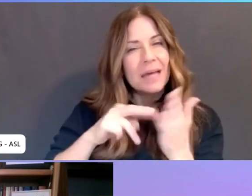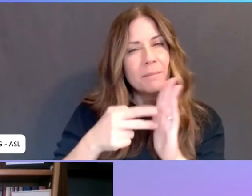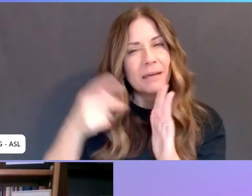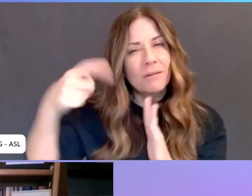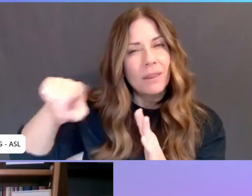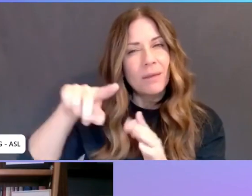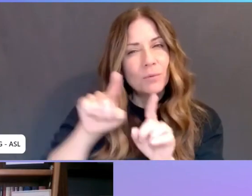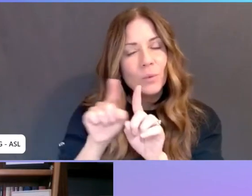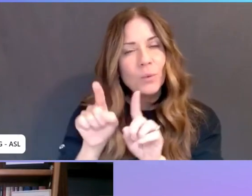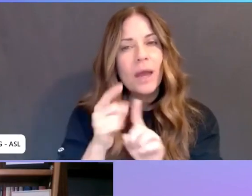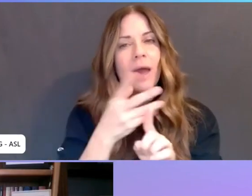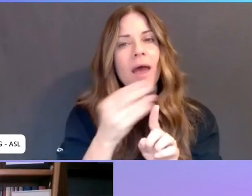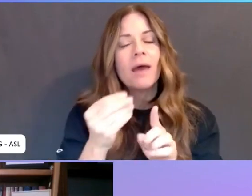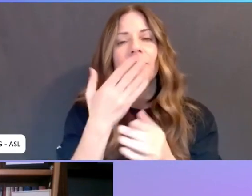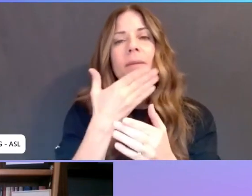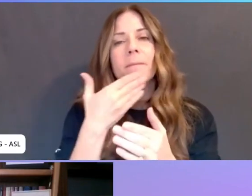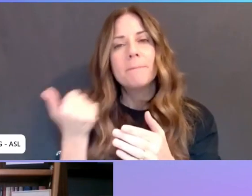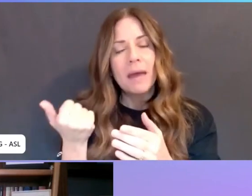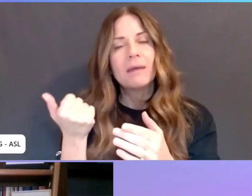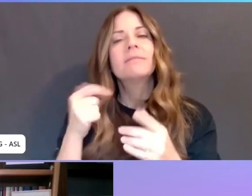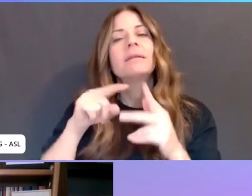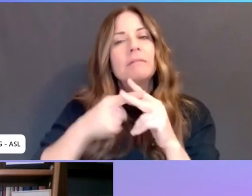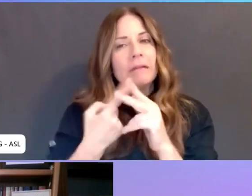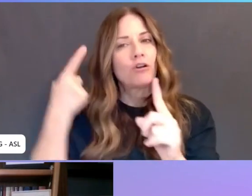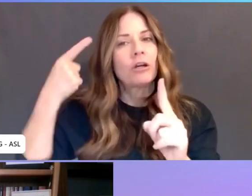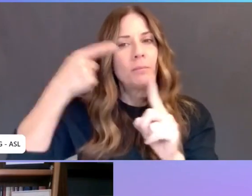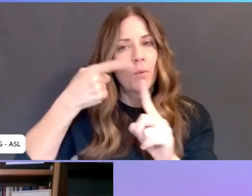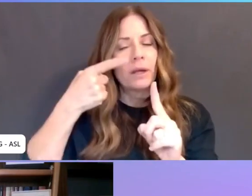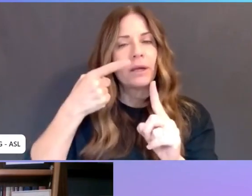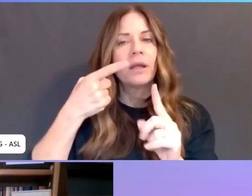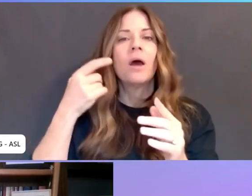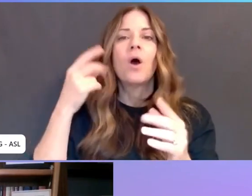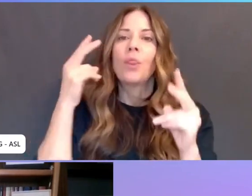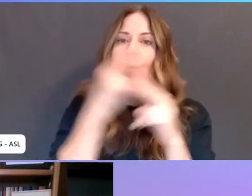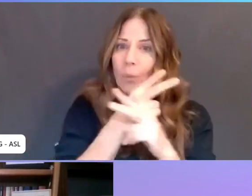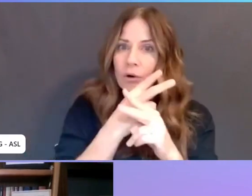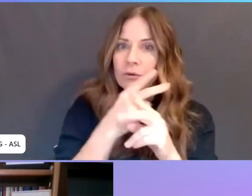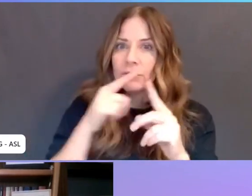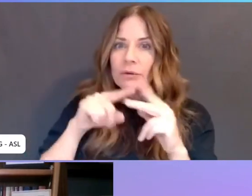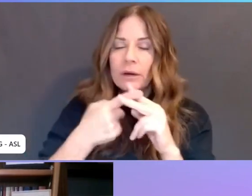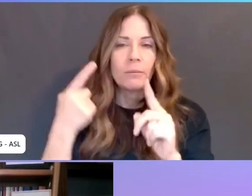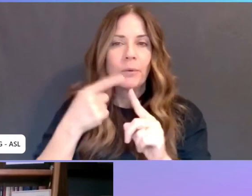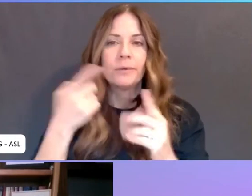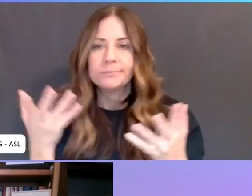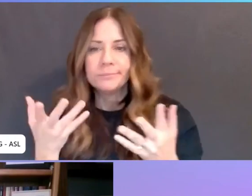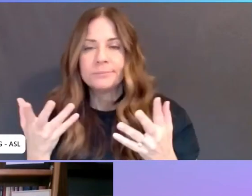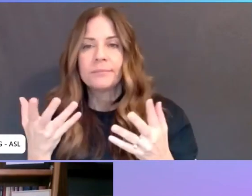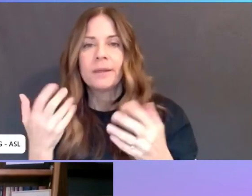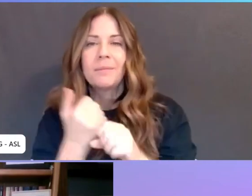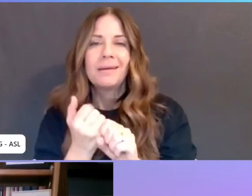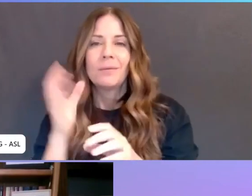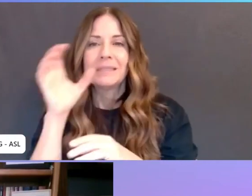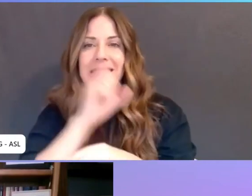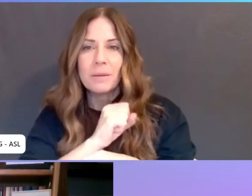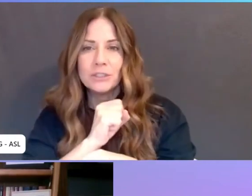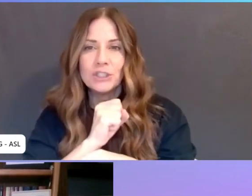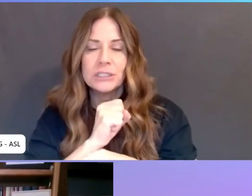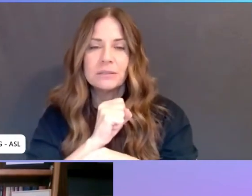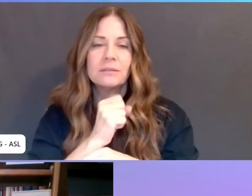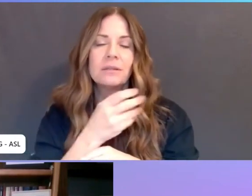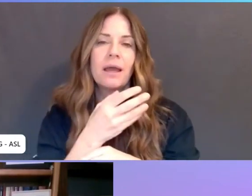that's the best starting point. I think the worst starting point is probably just sort of making some assumptions